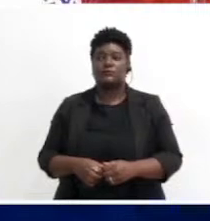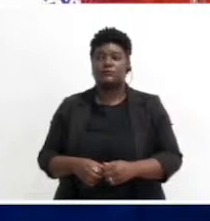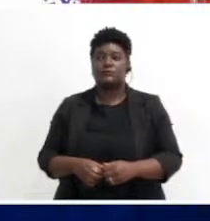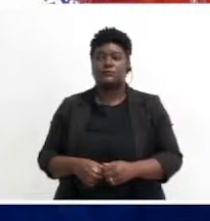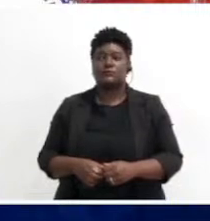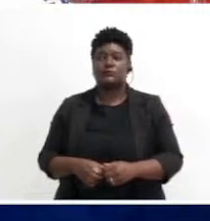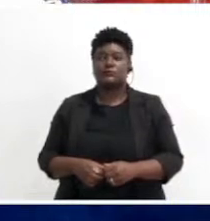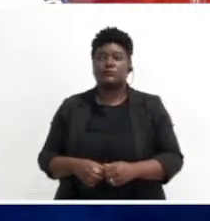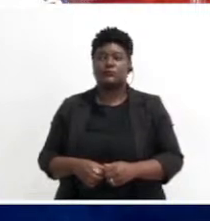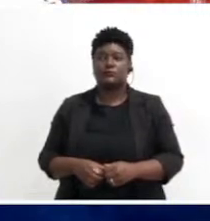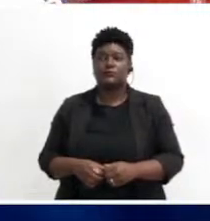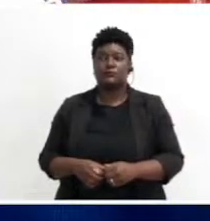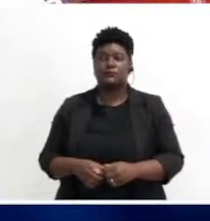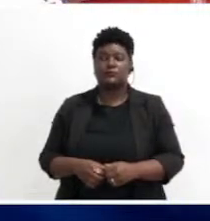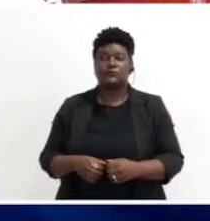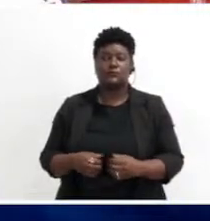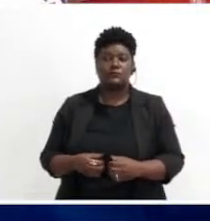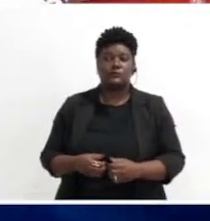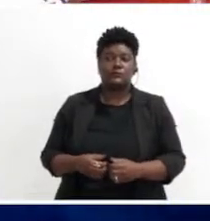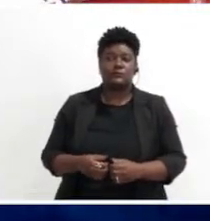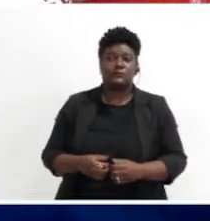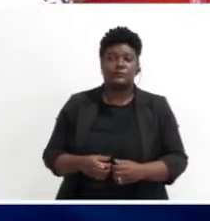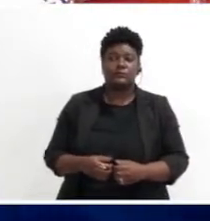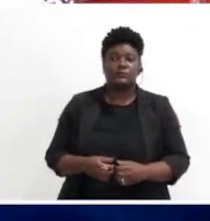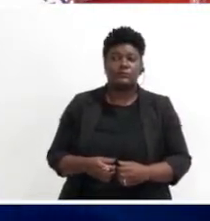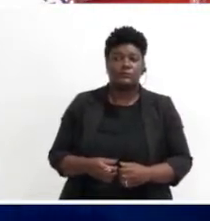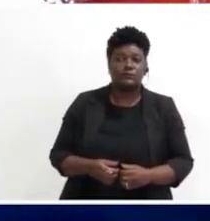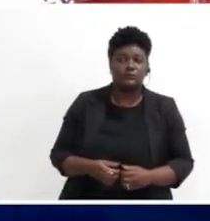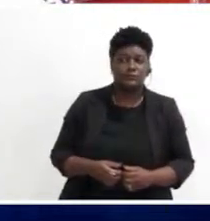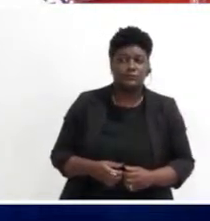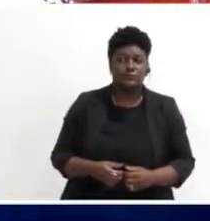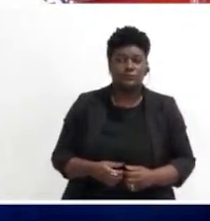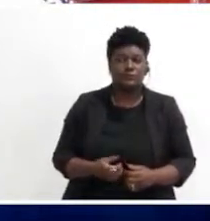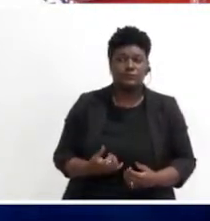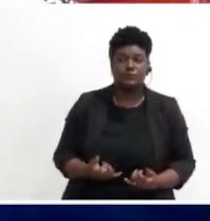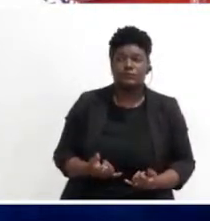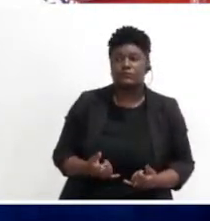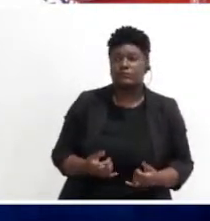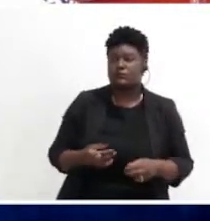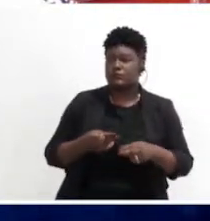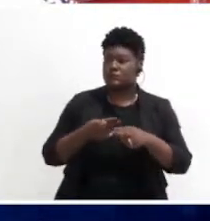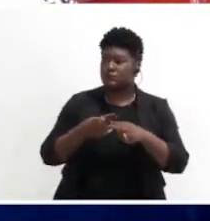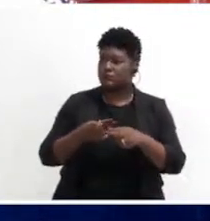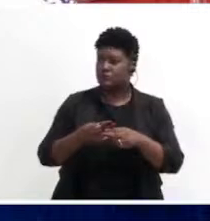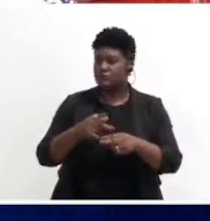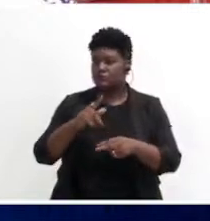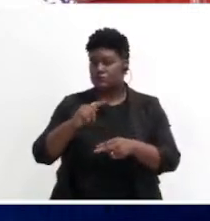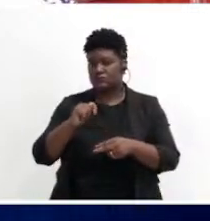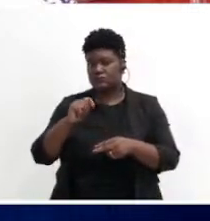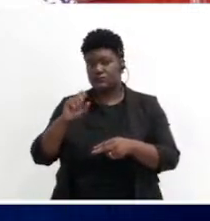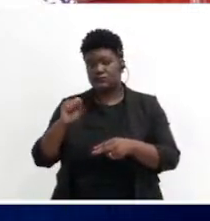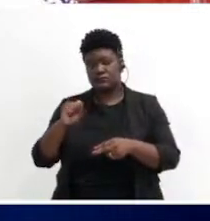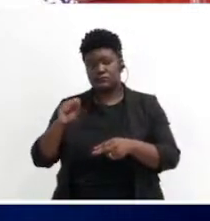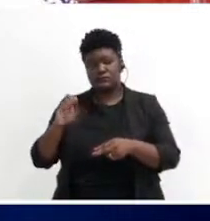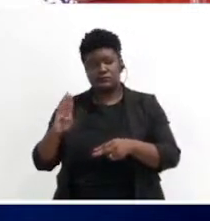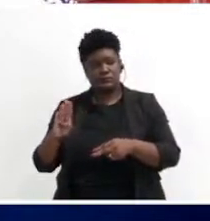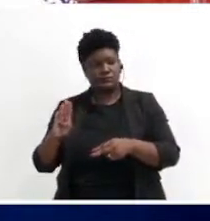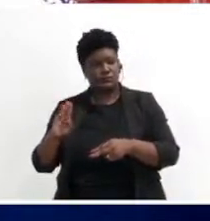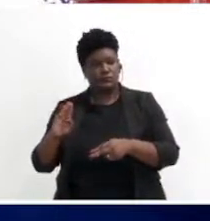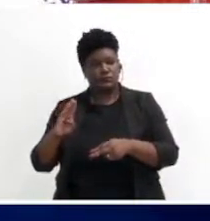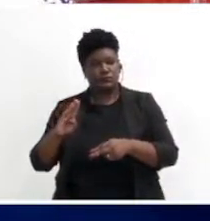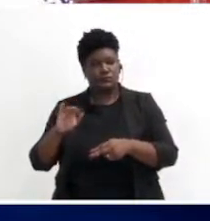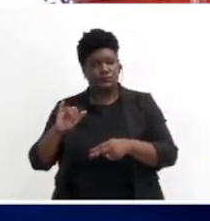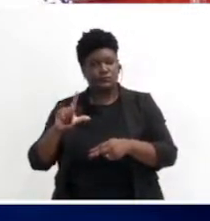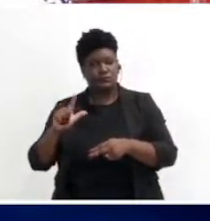in this case, this is what we call a via last TSV. So the